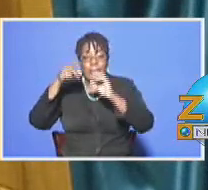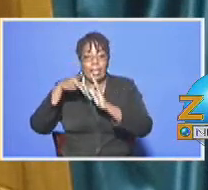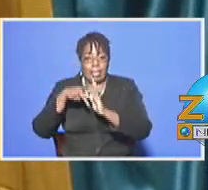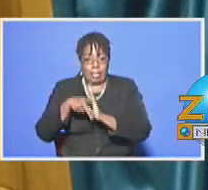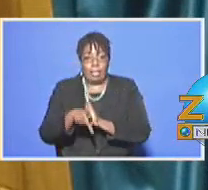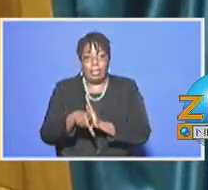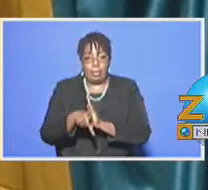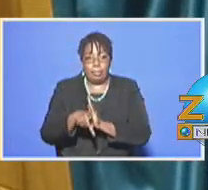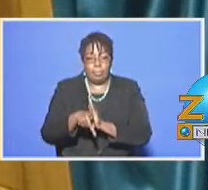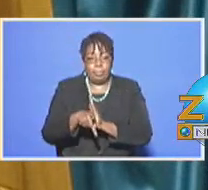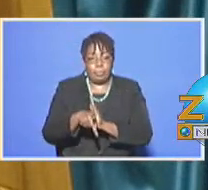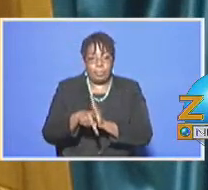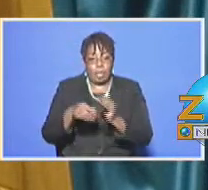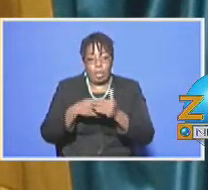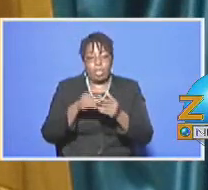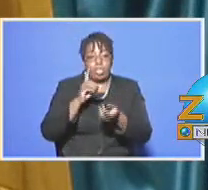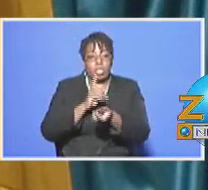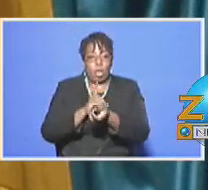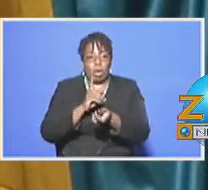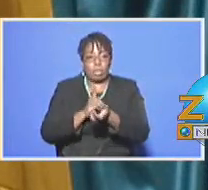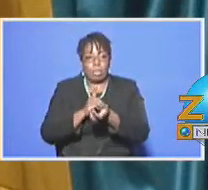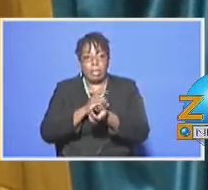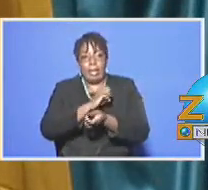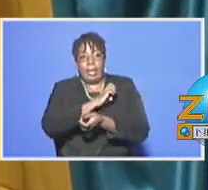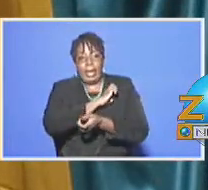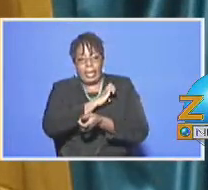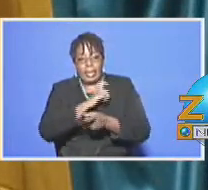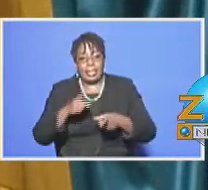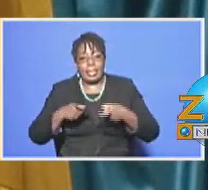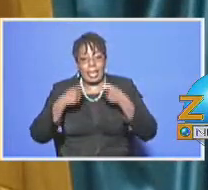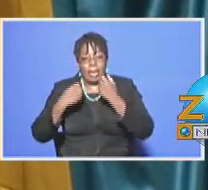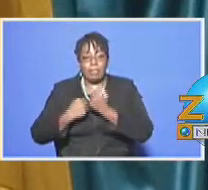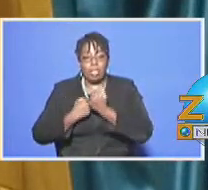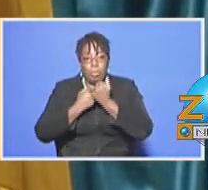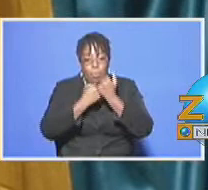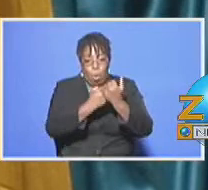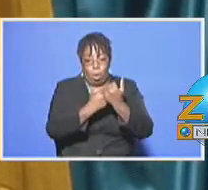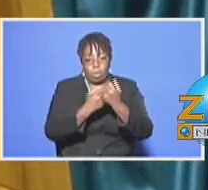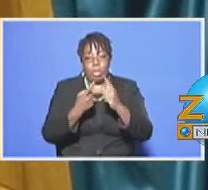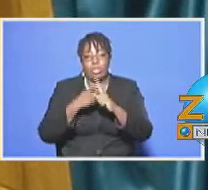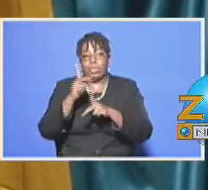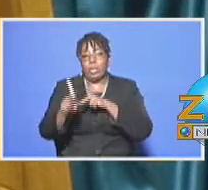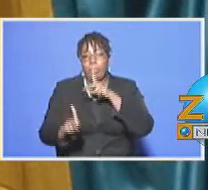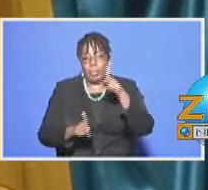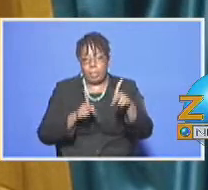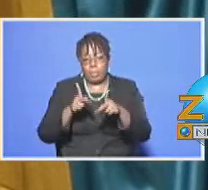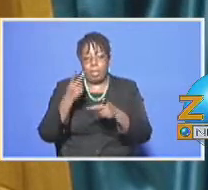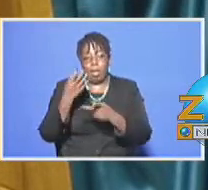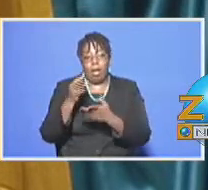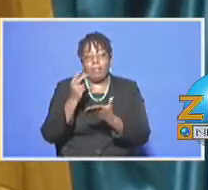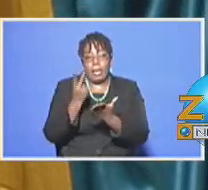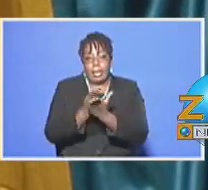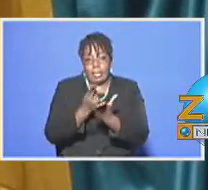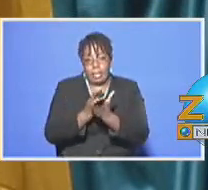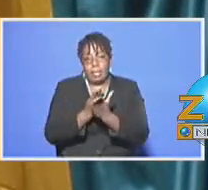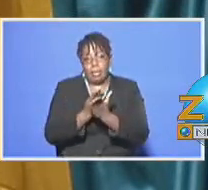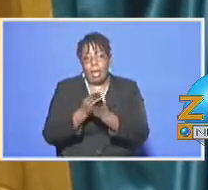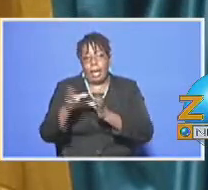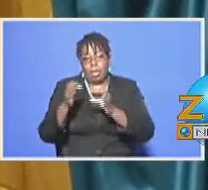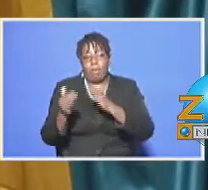assassination. PAHO Director Dr. Carissa Etienne gave her support to the people of Haiti during a press conference this